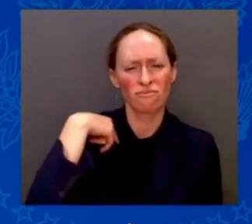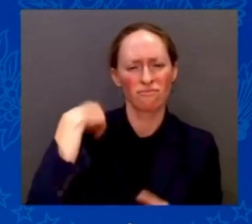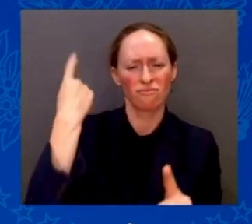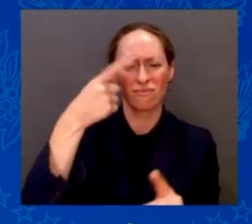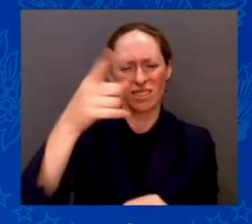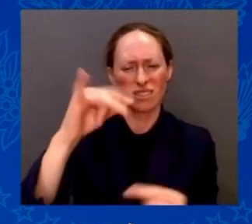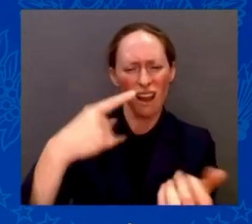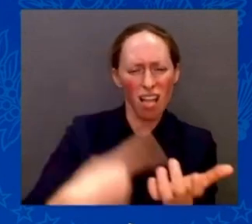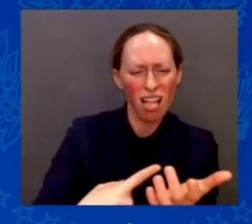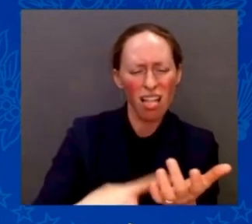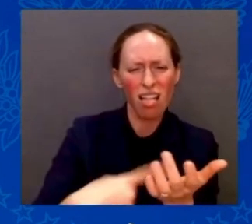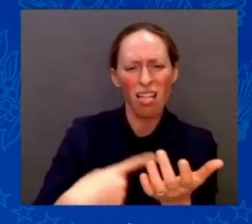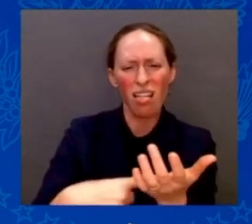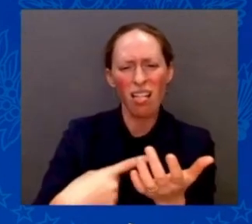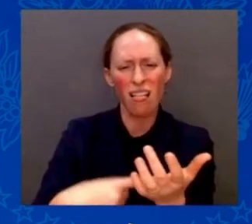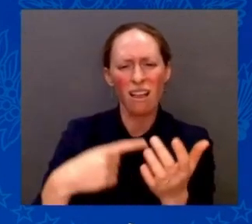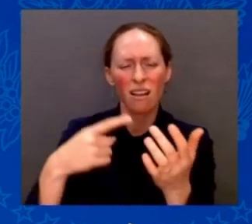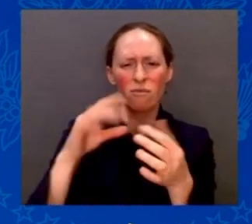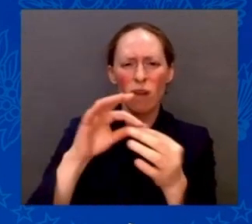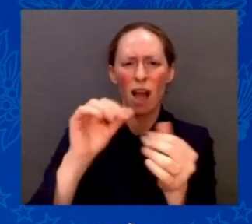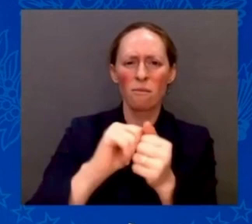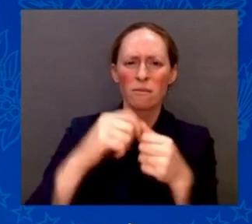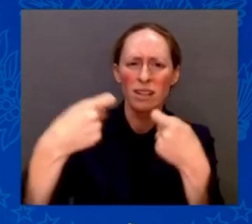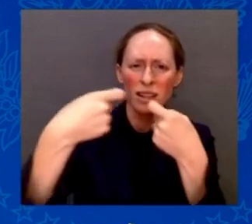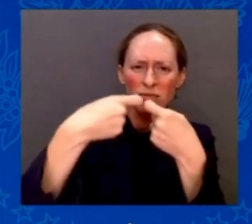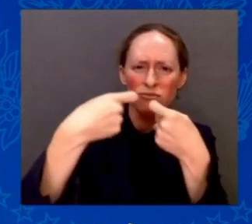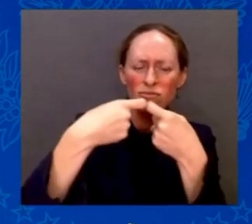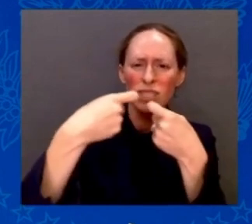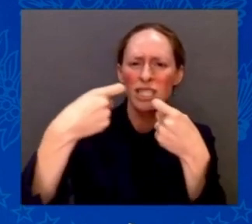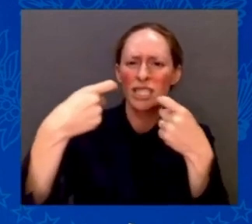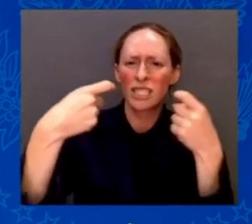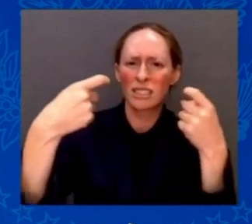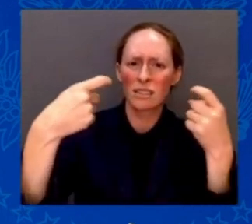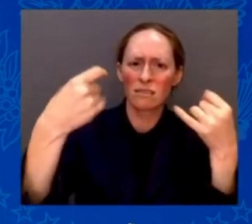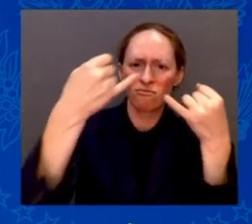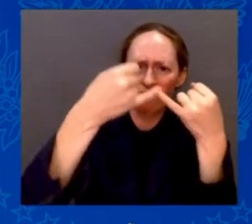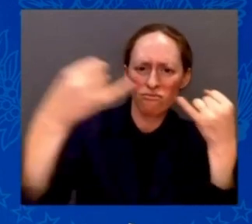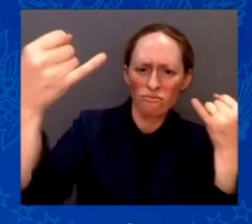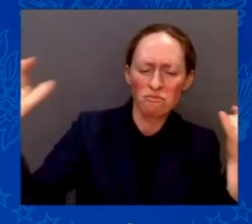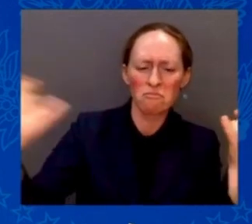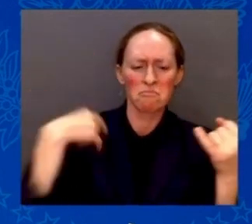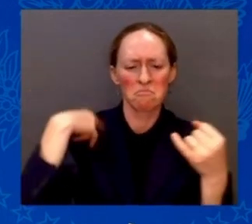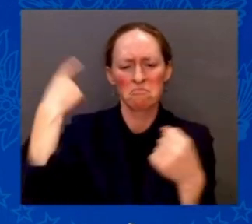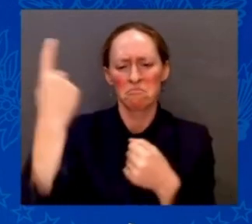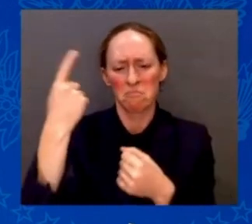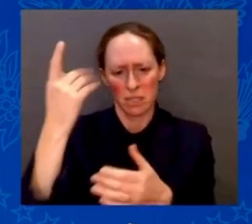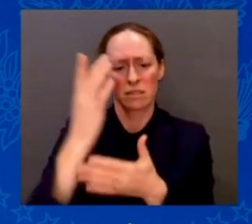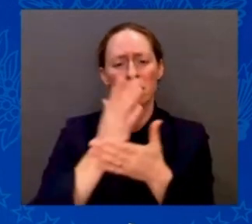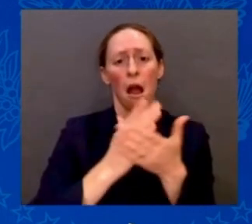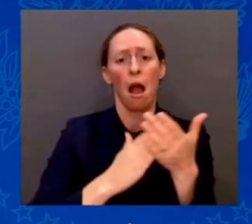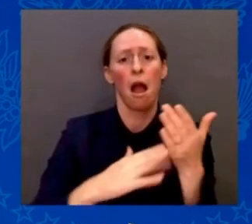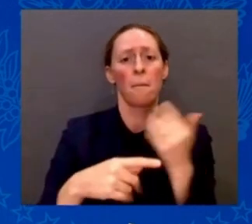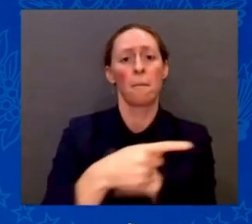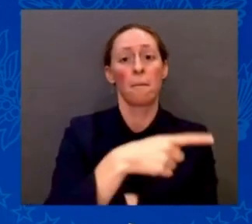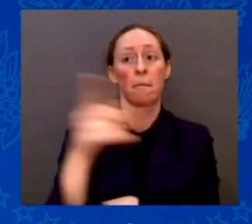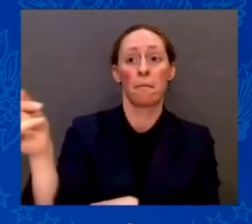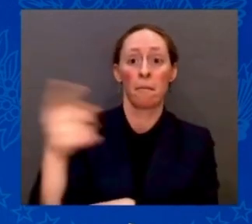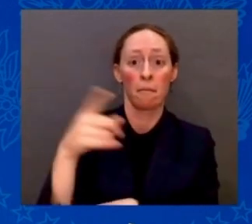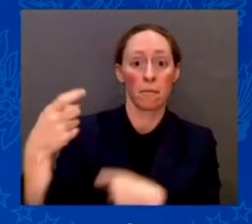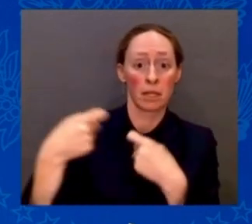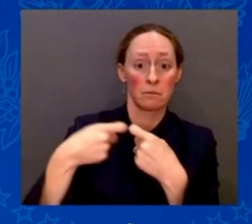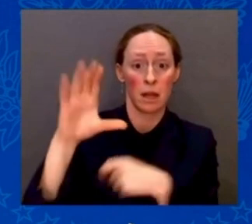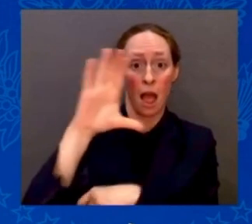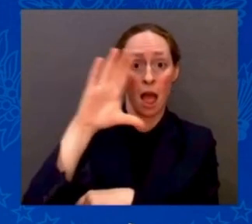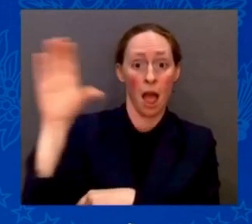curious, some power companies have talked about potentially shutting off power when there's sort of high